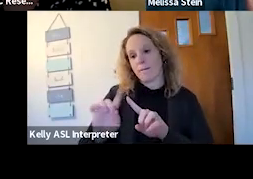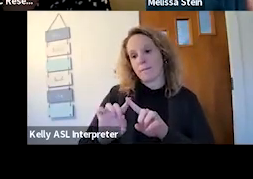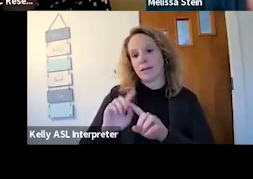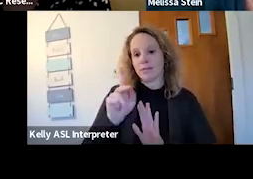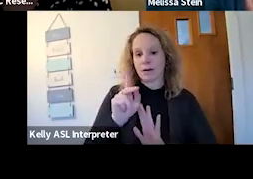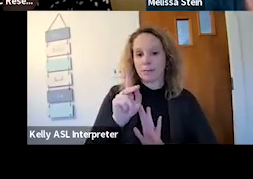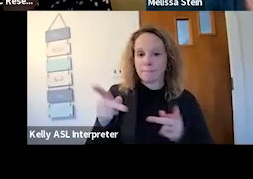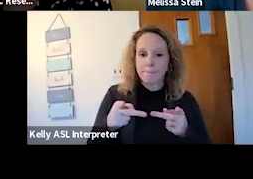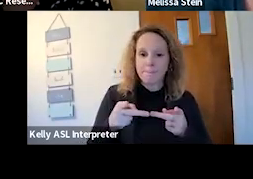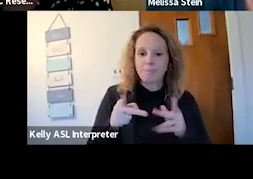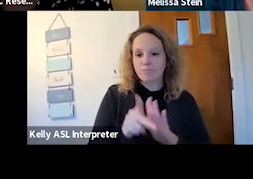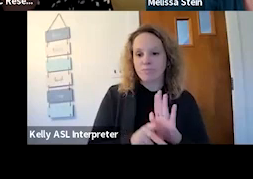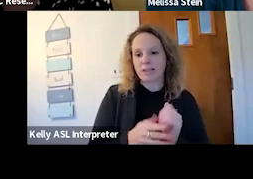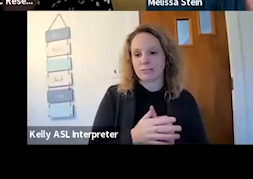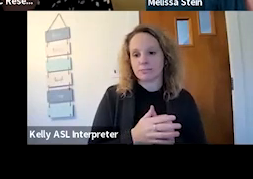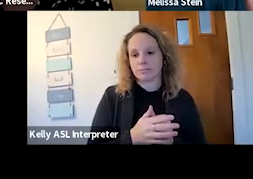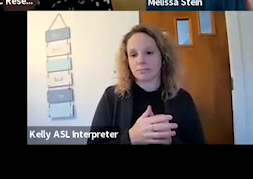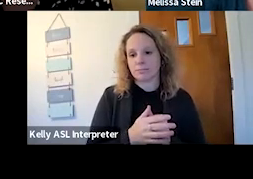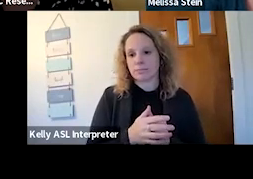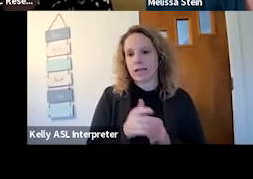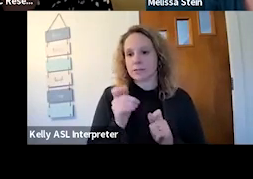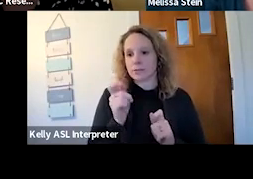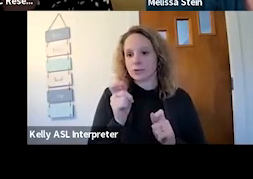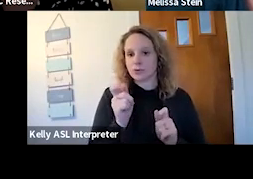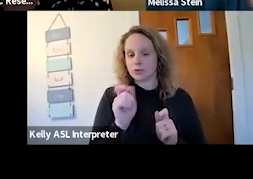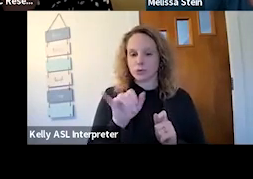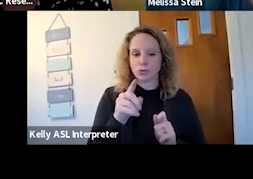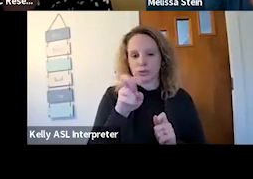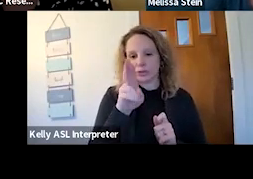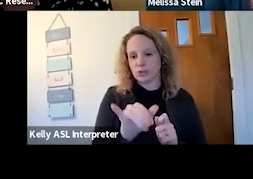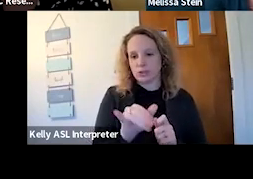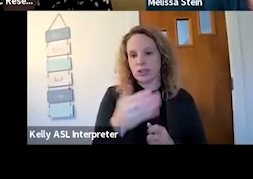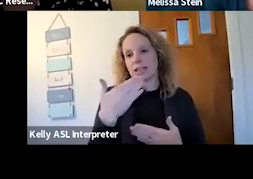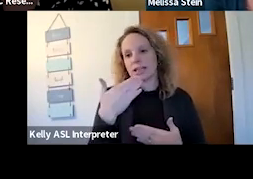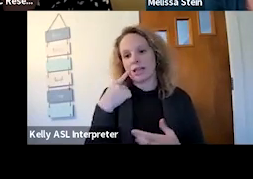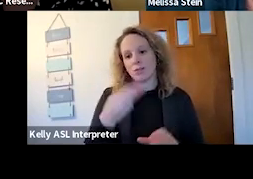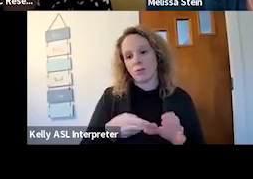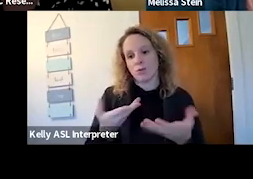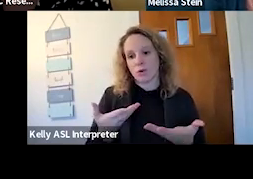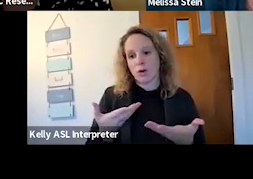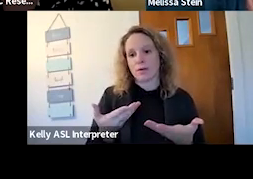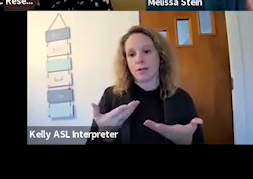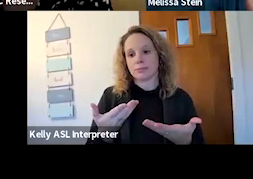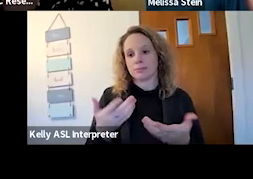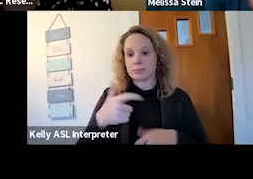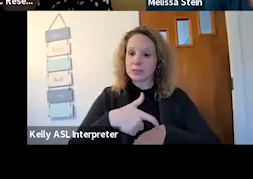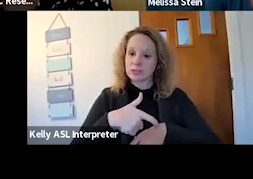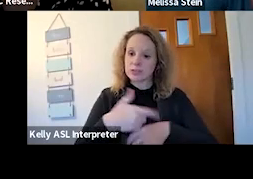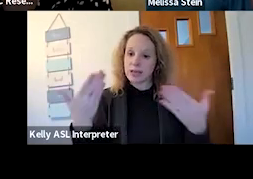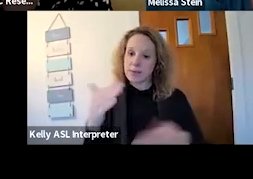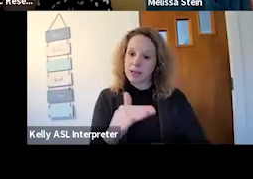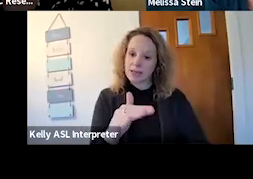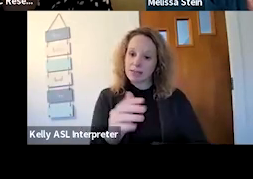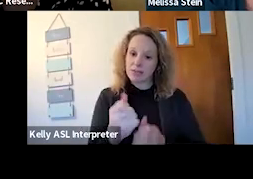policy, as well as the judiciary. So thank you so much for spending your time this afternoon with